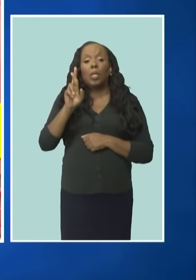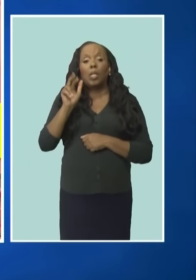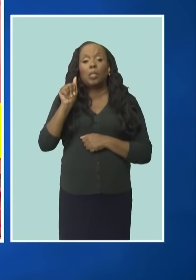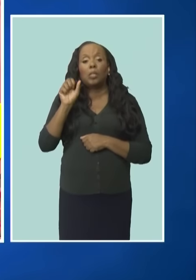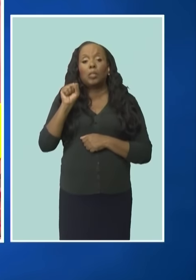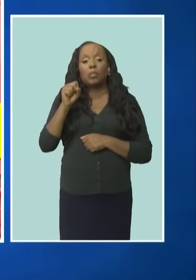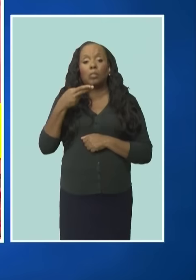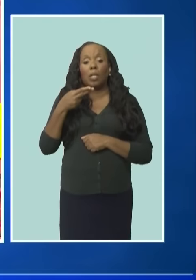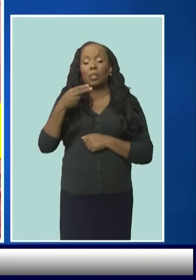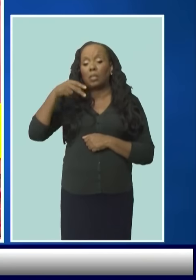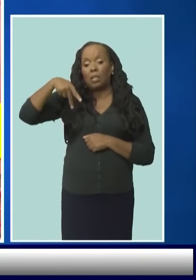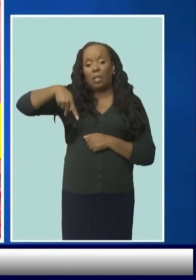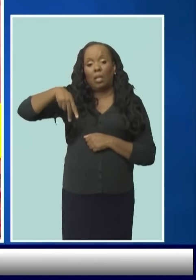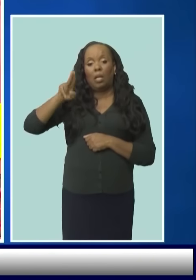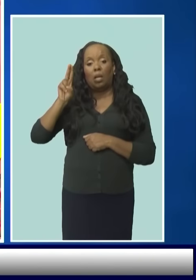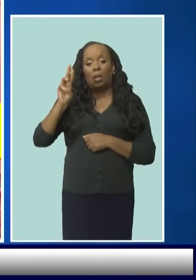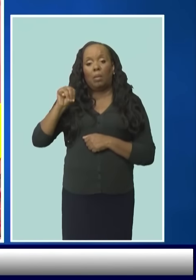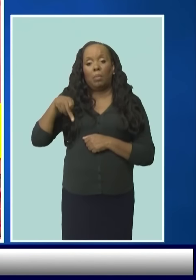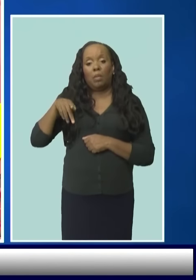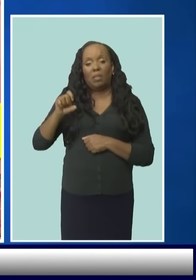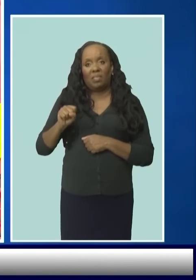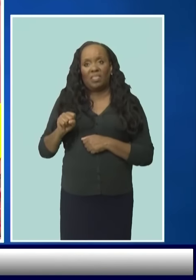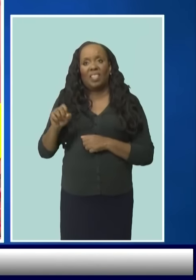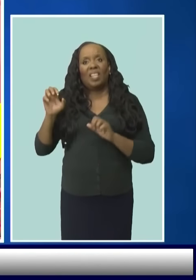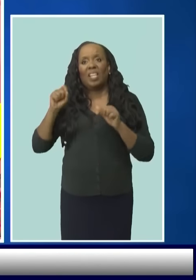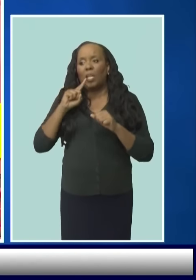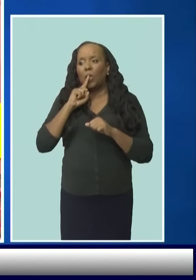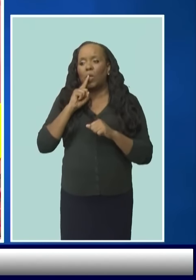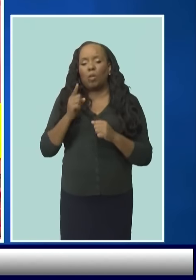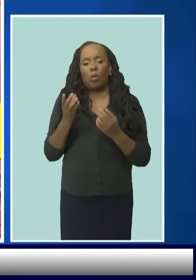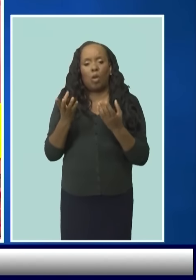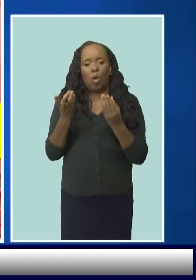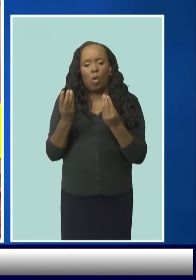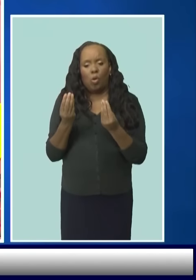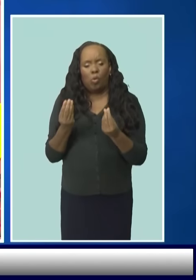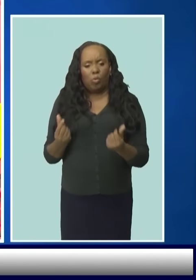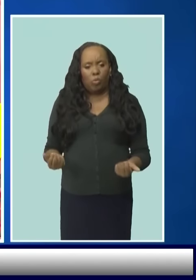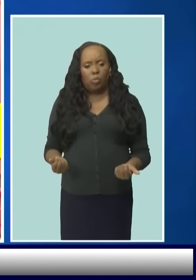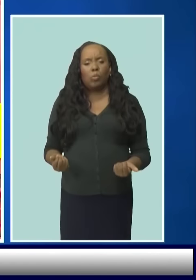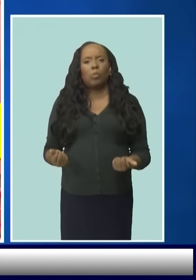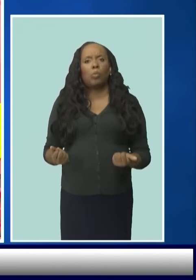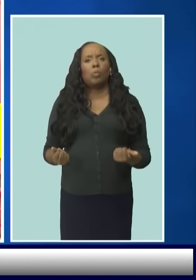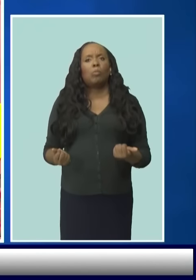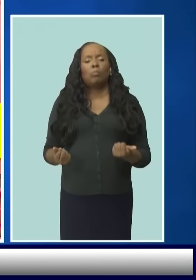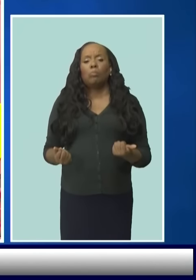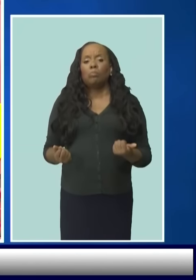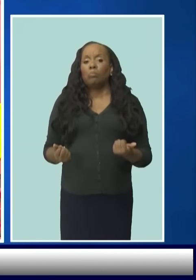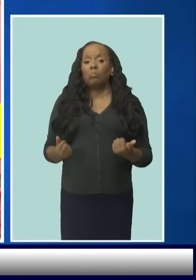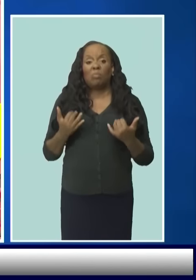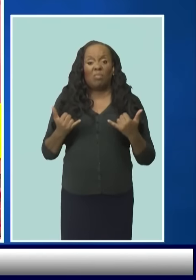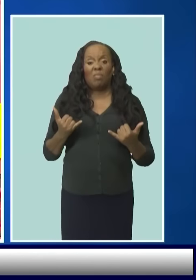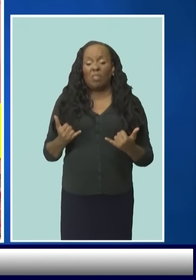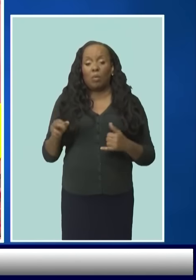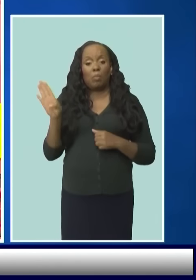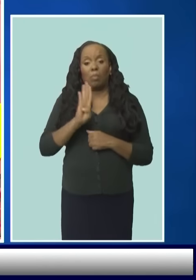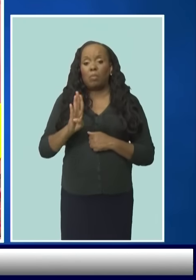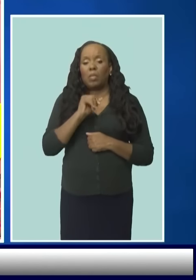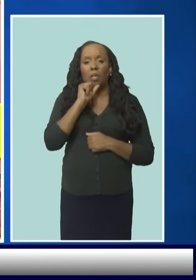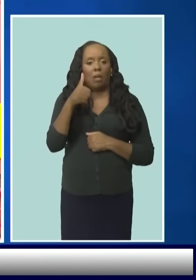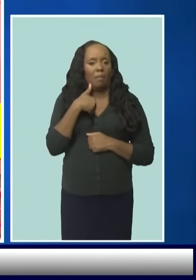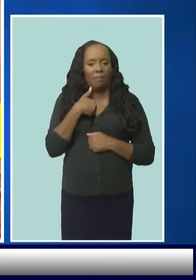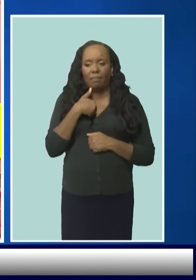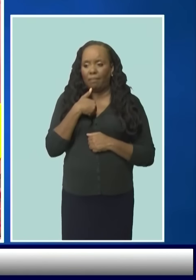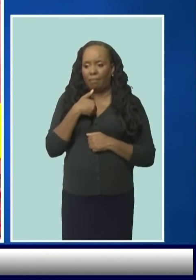area in record time for any equipment in Barbados. There are no trash pumps in Barbados right now that can do what those can